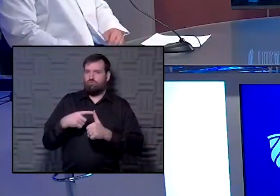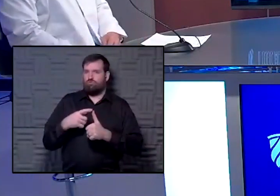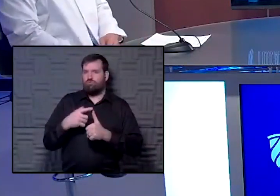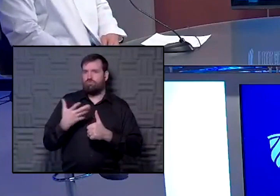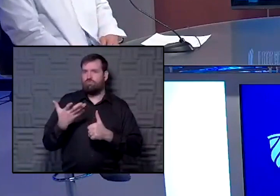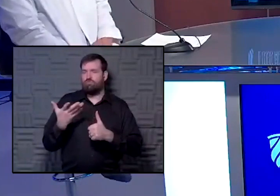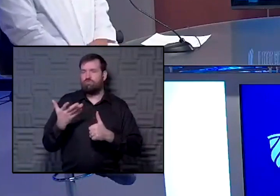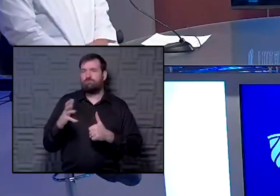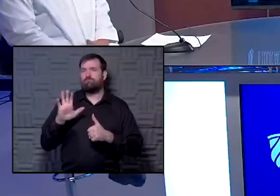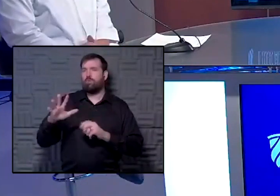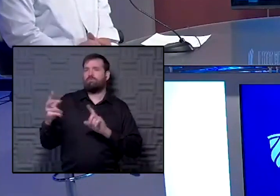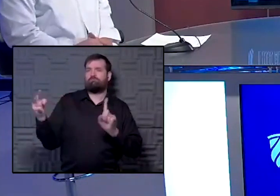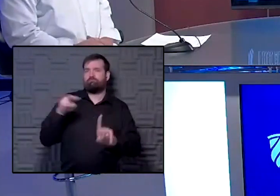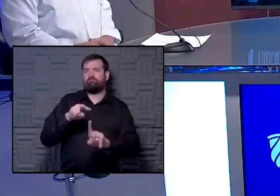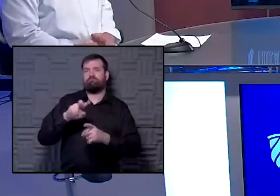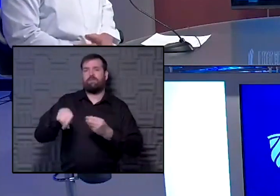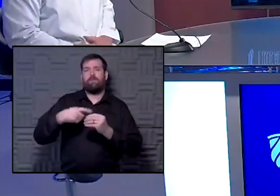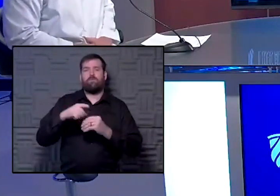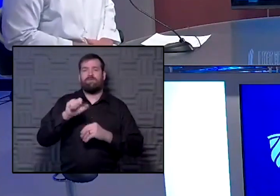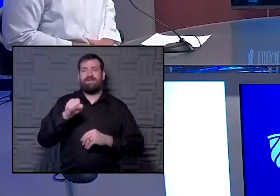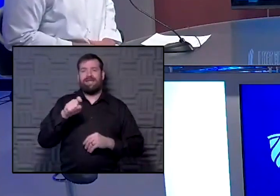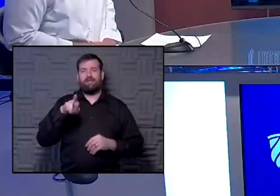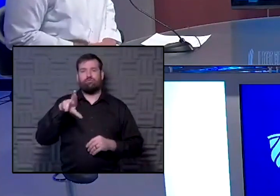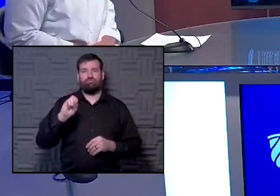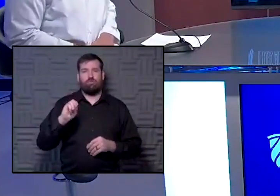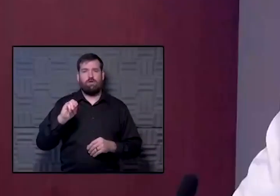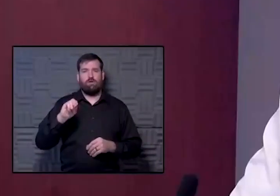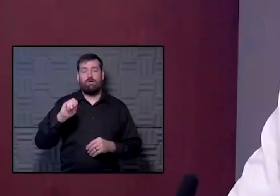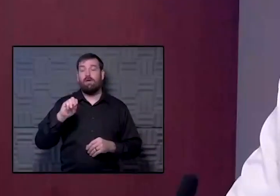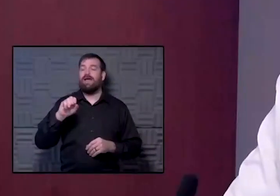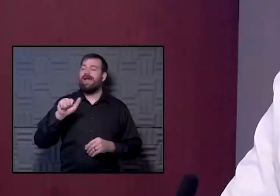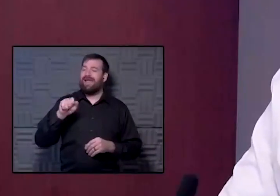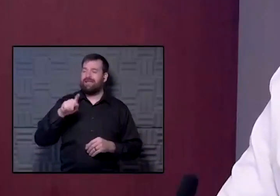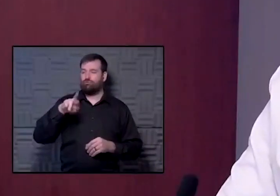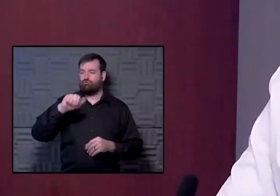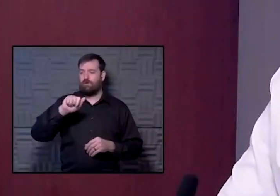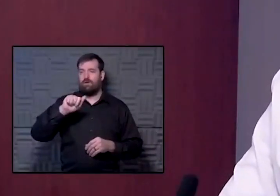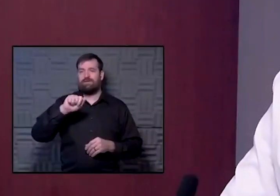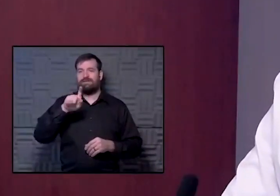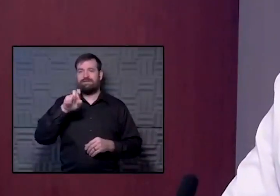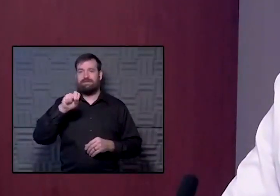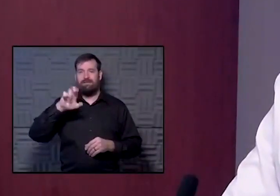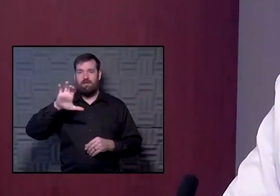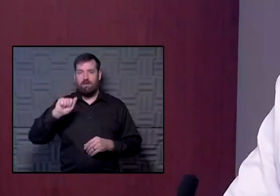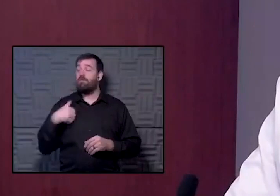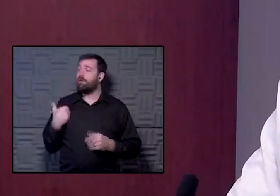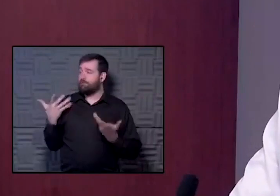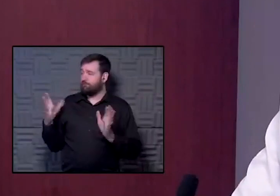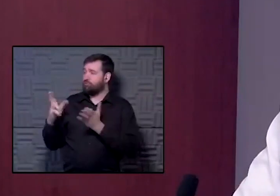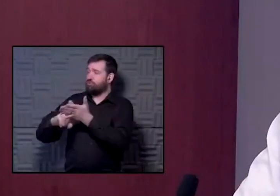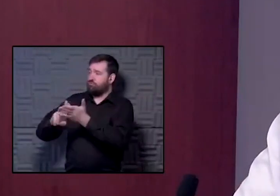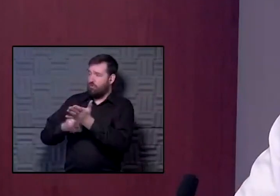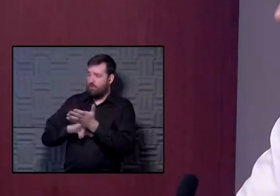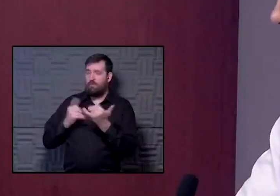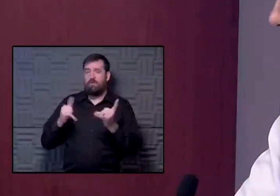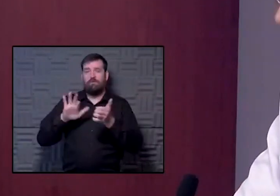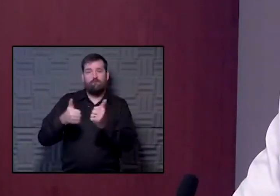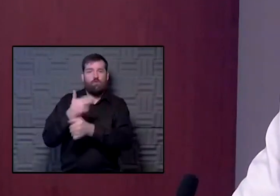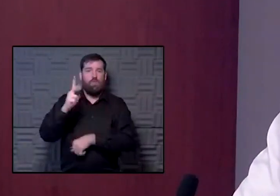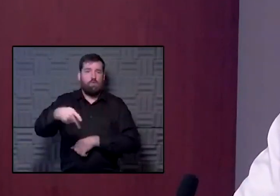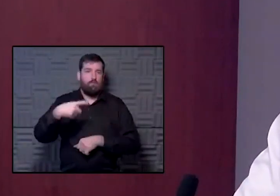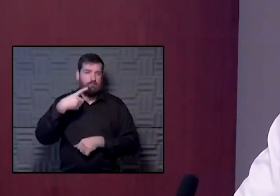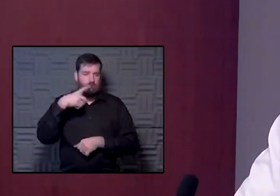the latest from your standpoint on the AstraZeneca vaccine and the trial here in the U.S.? Yeah, so we've completed enrollment. We're in the follow-up phase for the